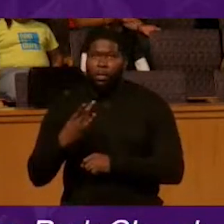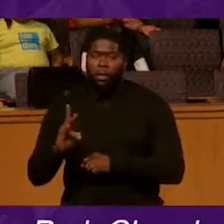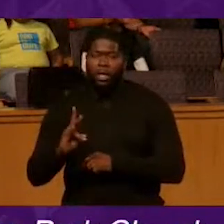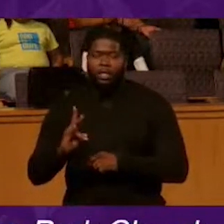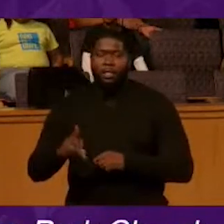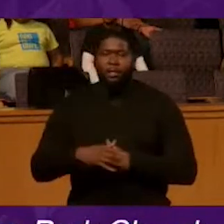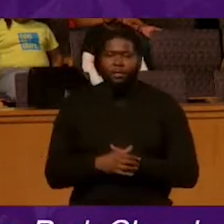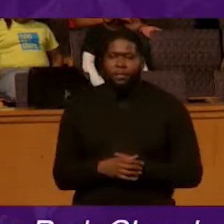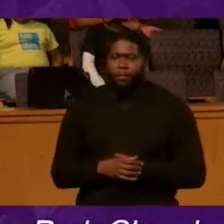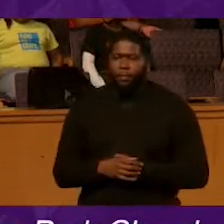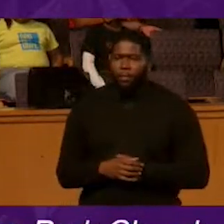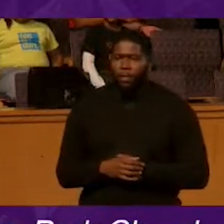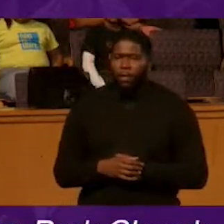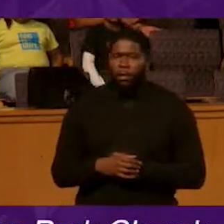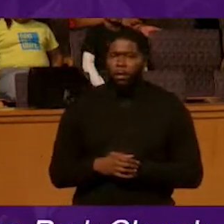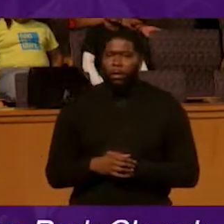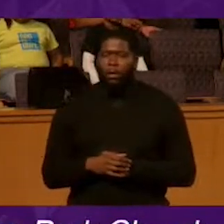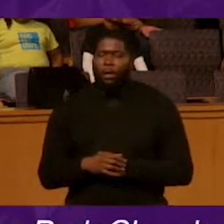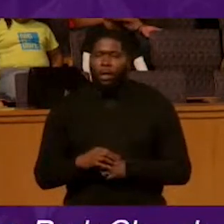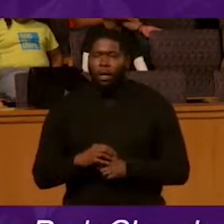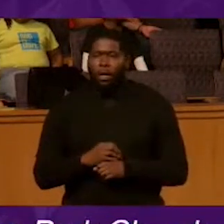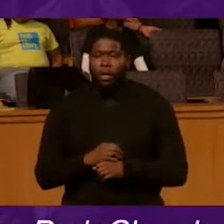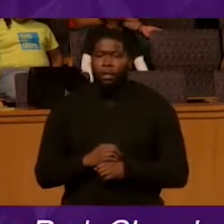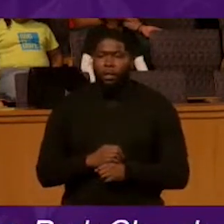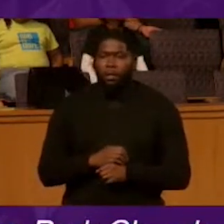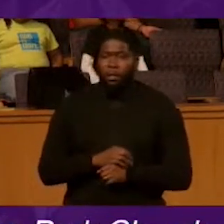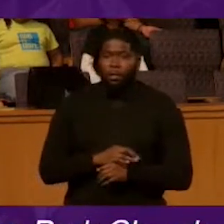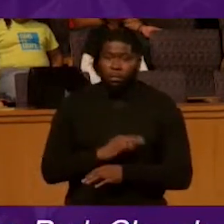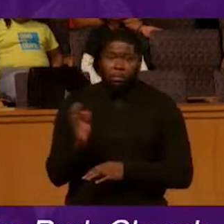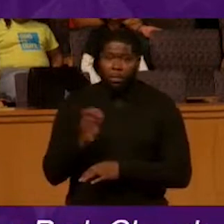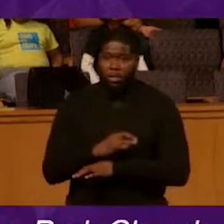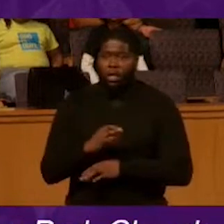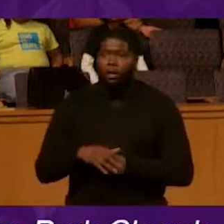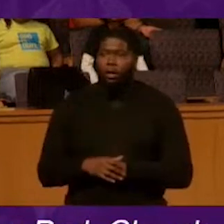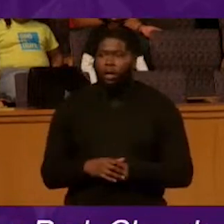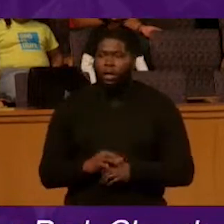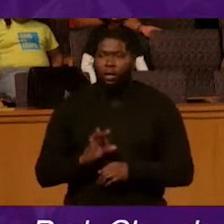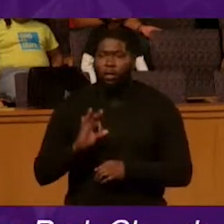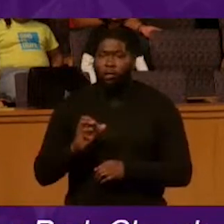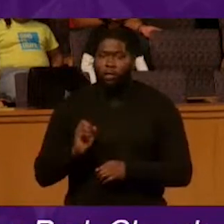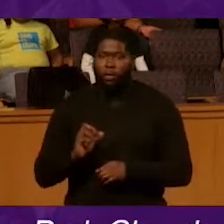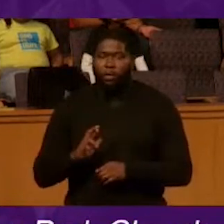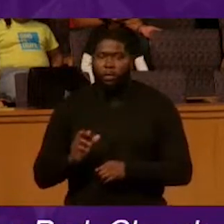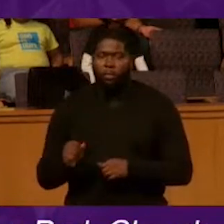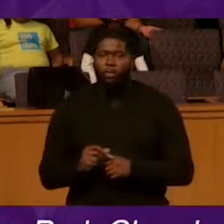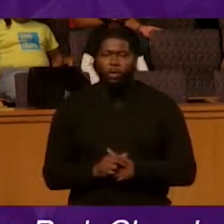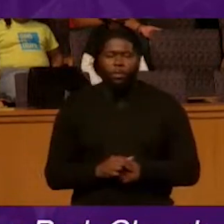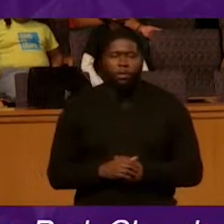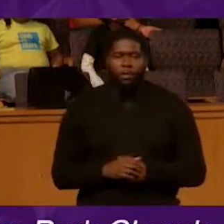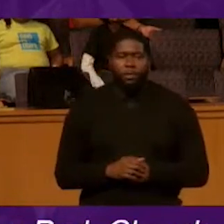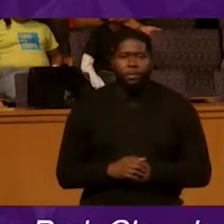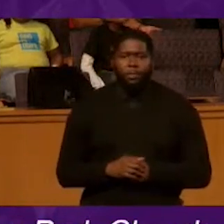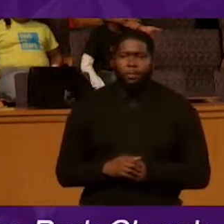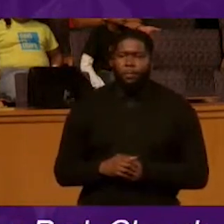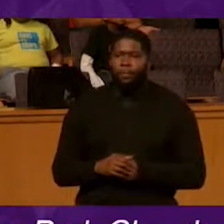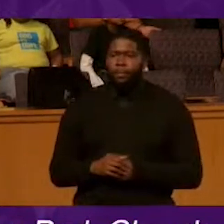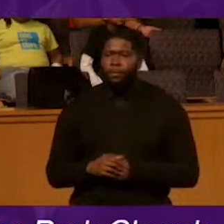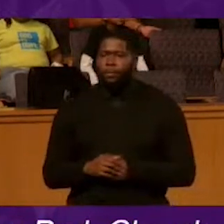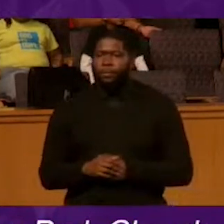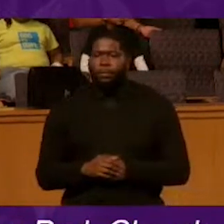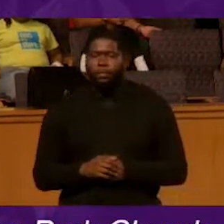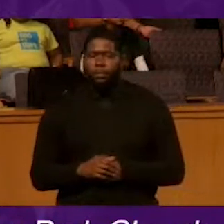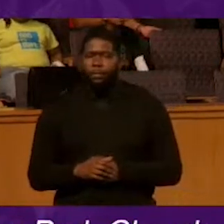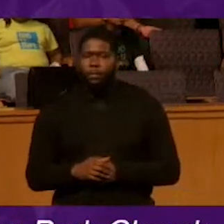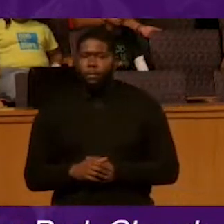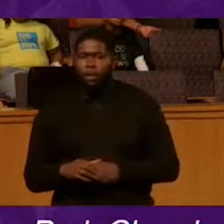Sunset Farms. Sunset Farms is located at 3432 Sunset Road. That is just a few minutes away from our Betty's